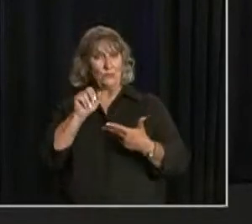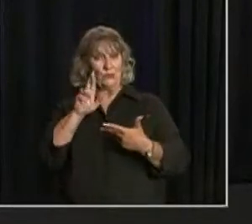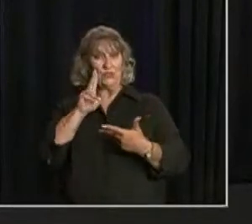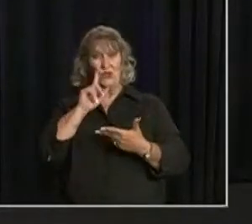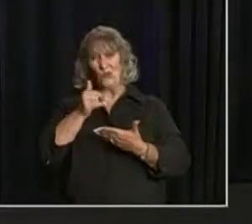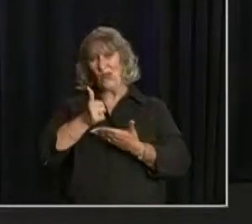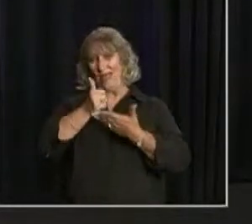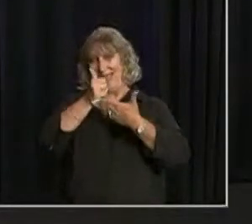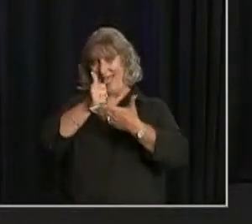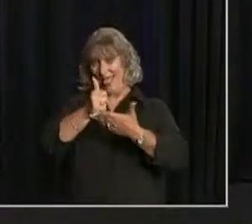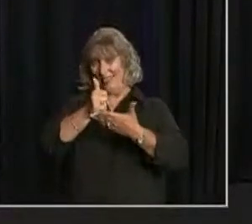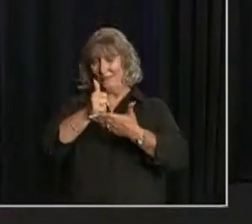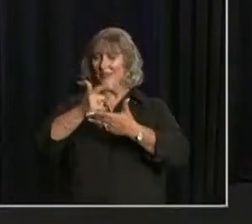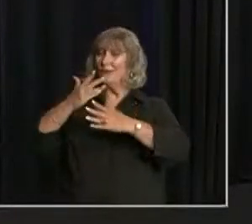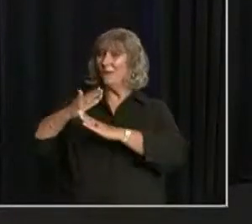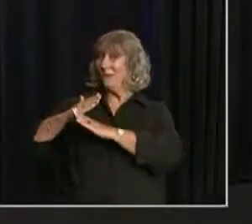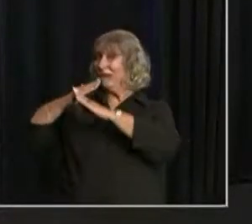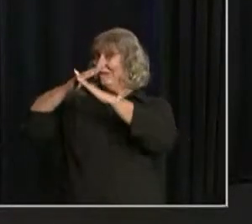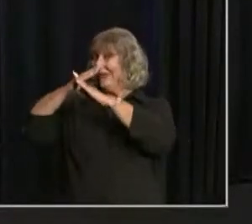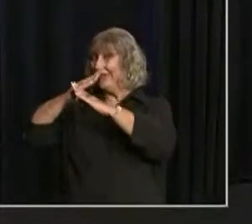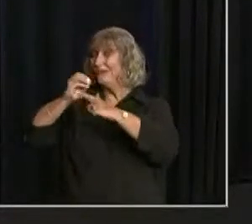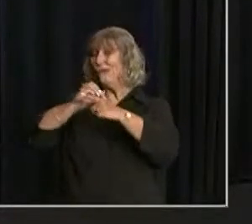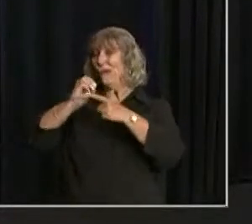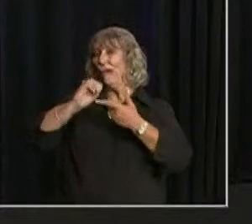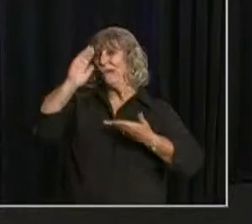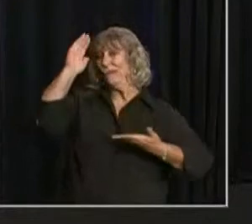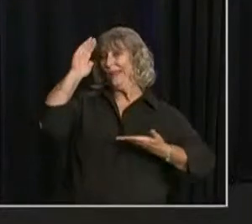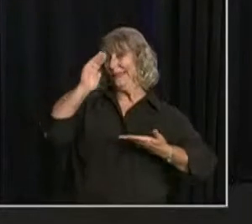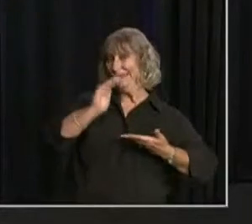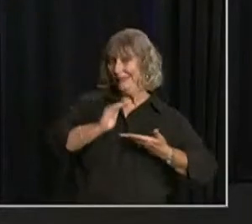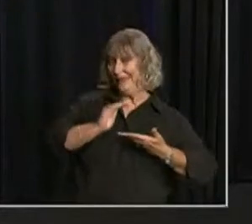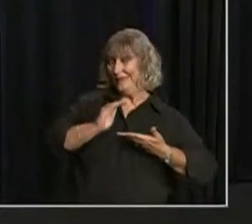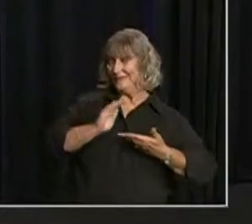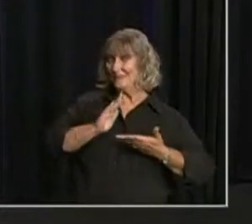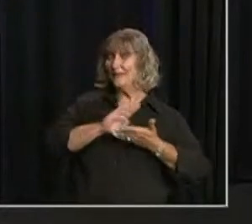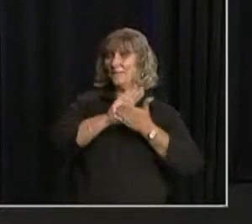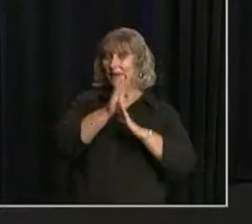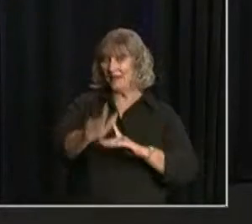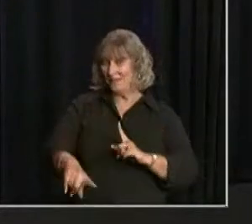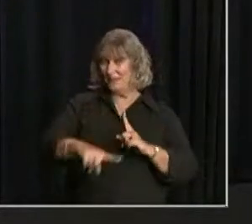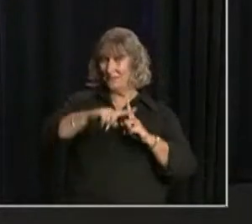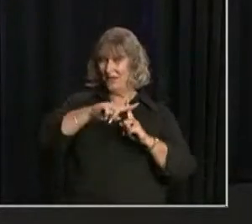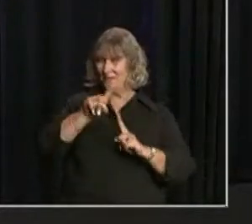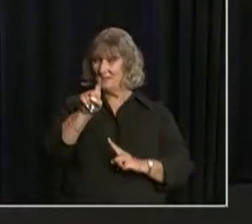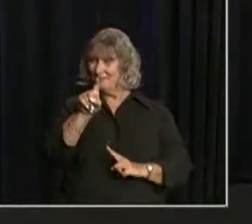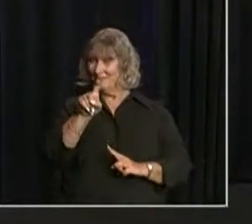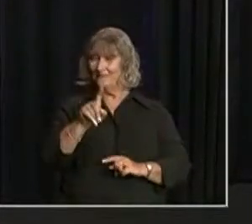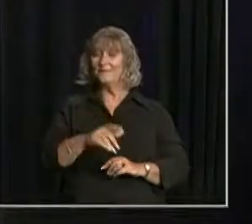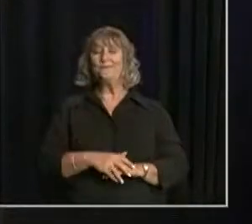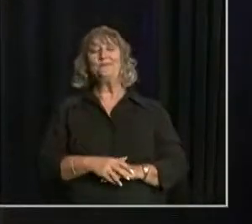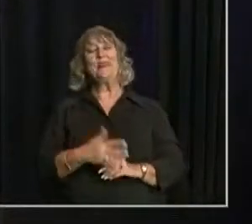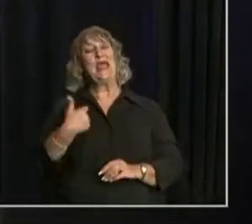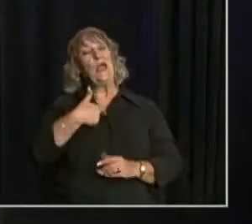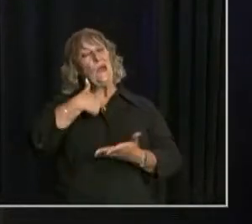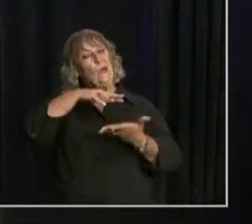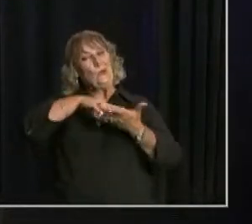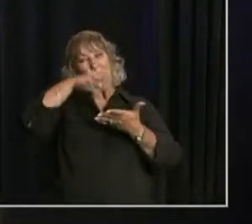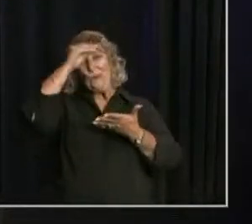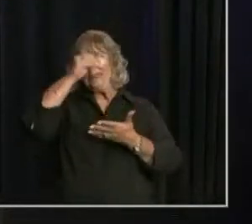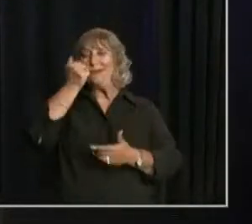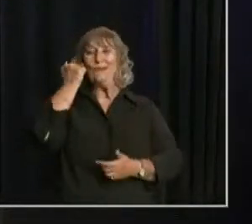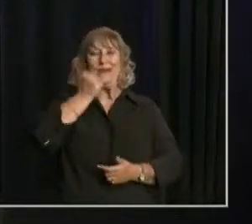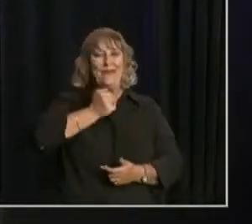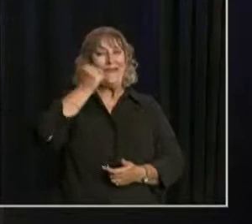or mitigate the possibility of being a breakthrough case? Good question. Again, we're learning with each passing day about